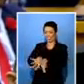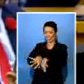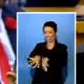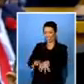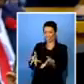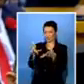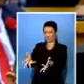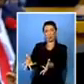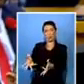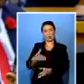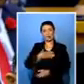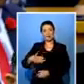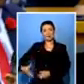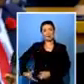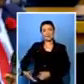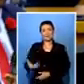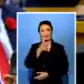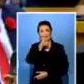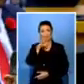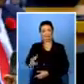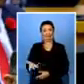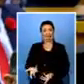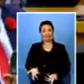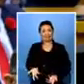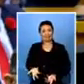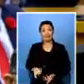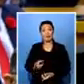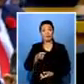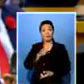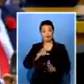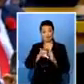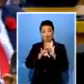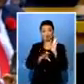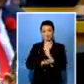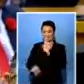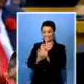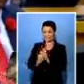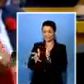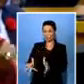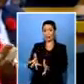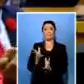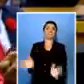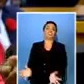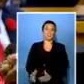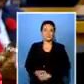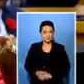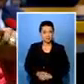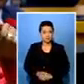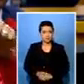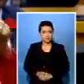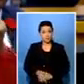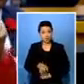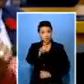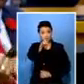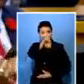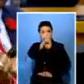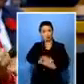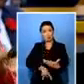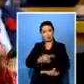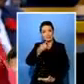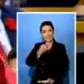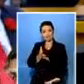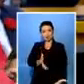core. And that has been found by the Constitutional Court. And this story that